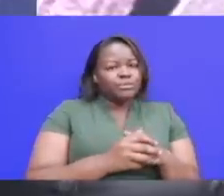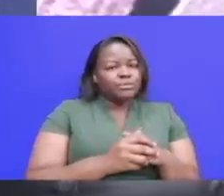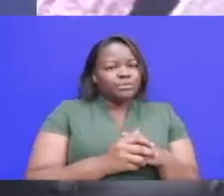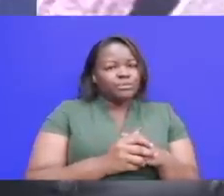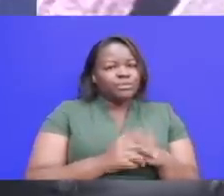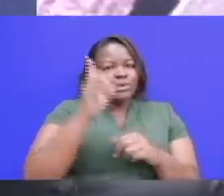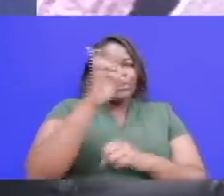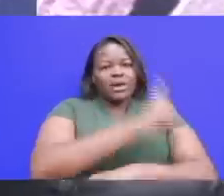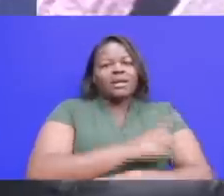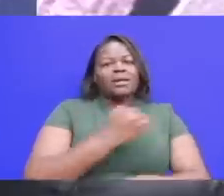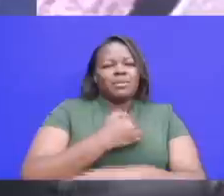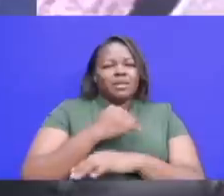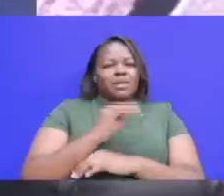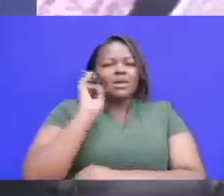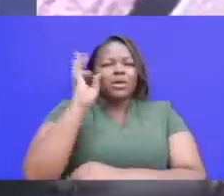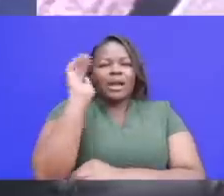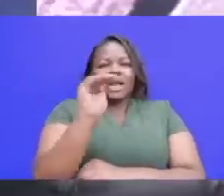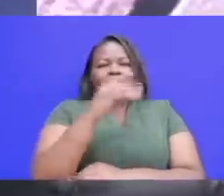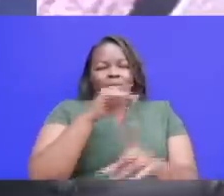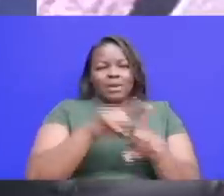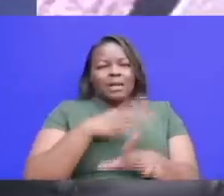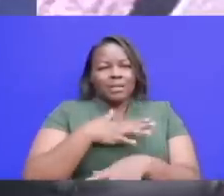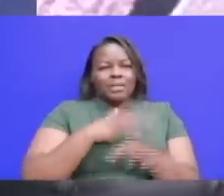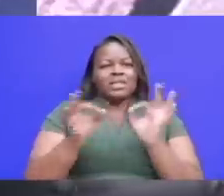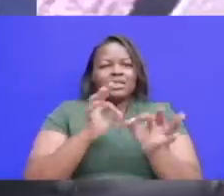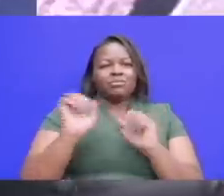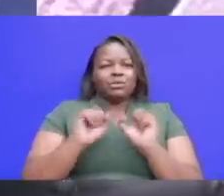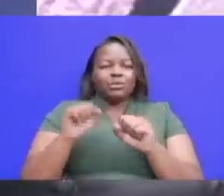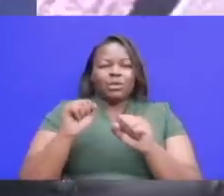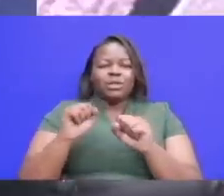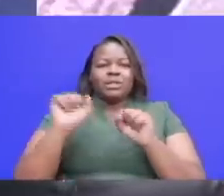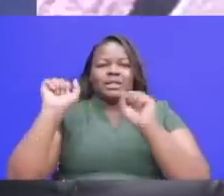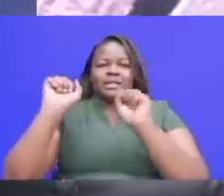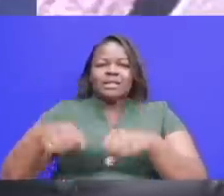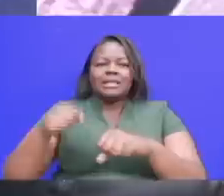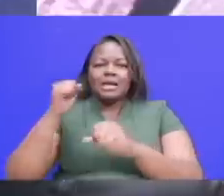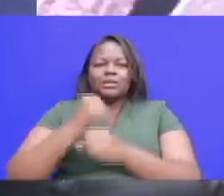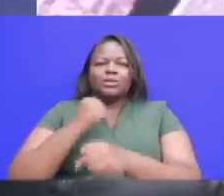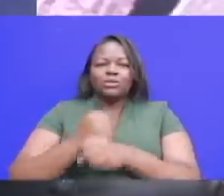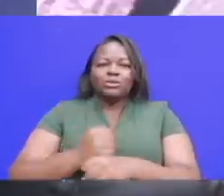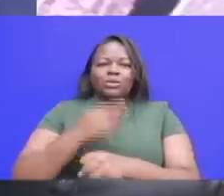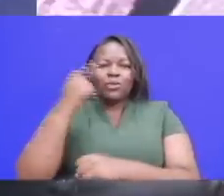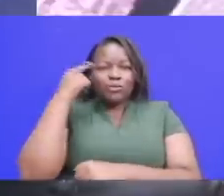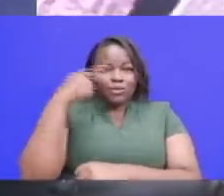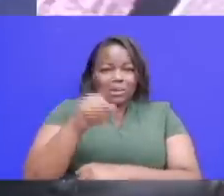One day I'll ask my brother if I want to, what can I do for them to decide they want to sell me?